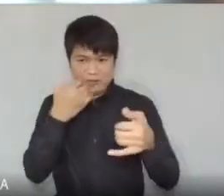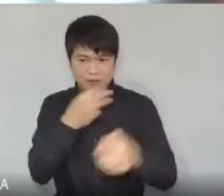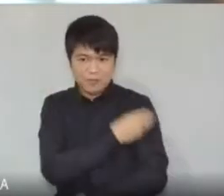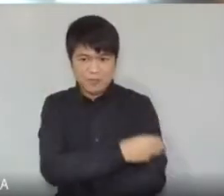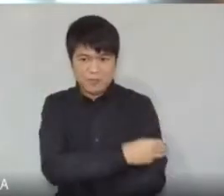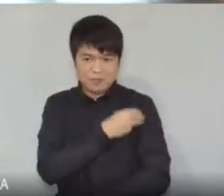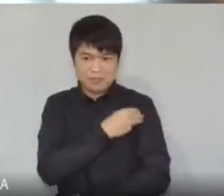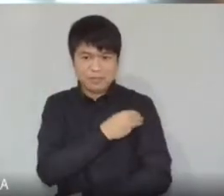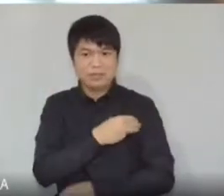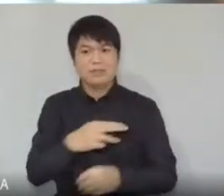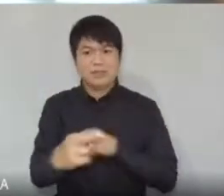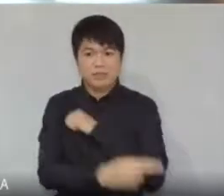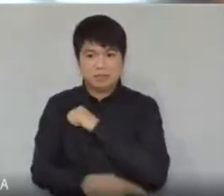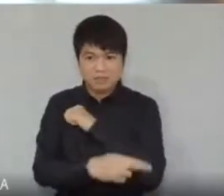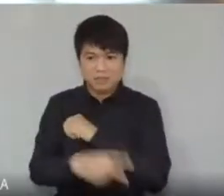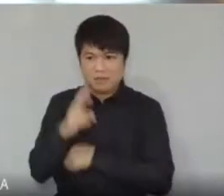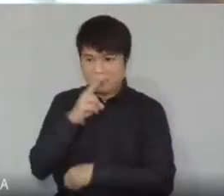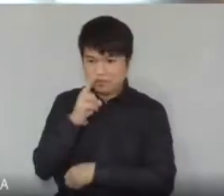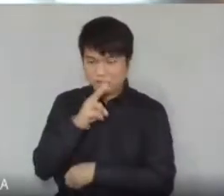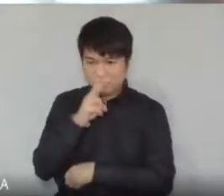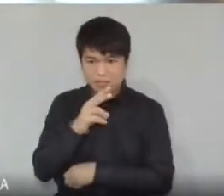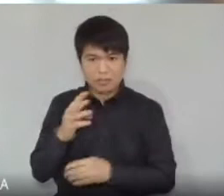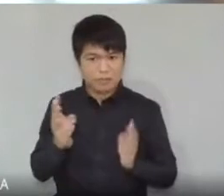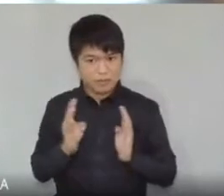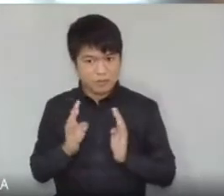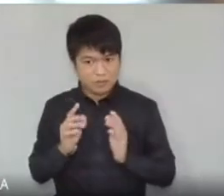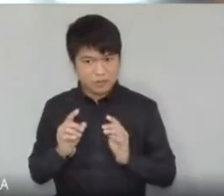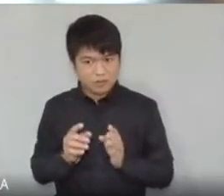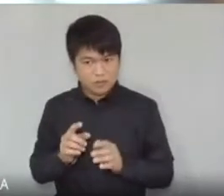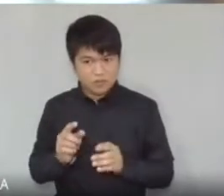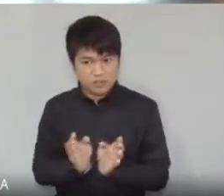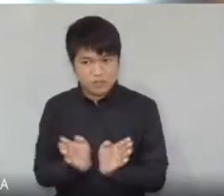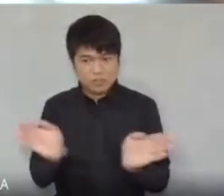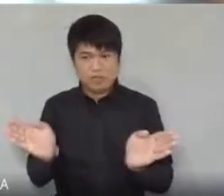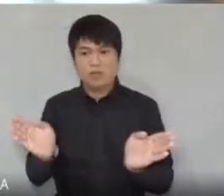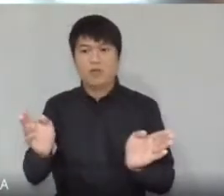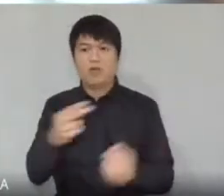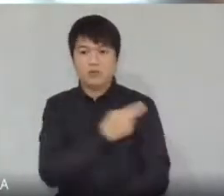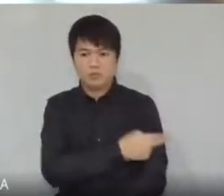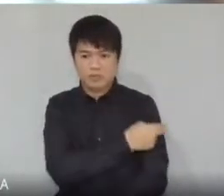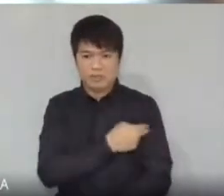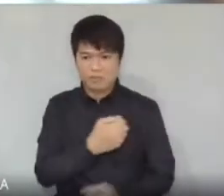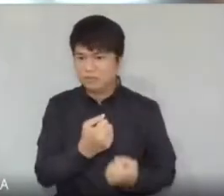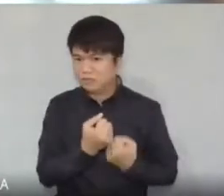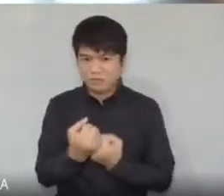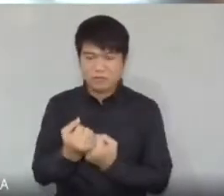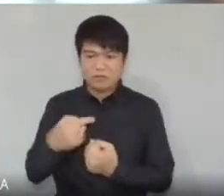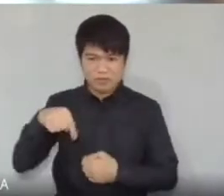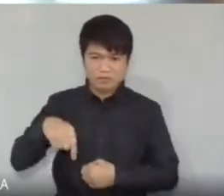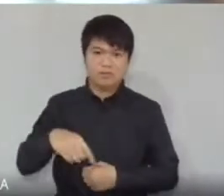RxBox telemedicine service or device, the CHITS electronic medical record system, and the